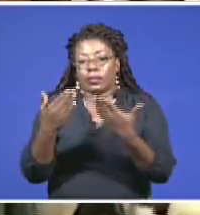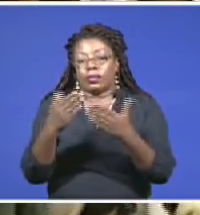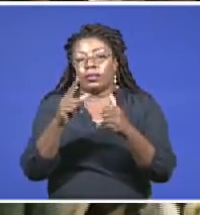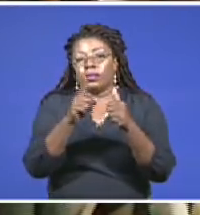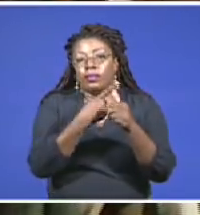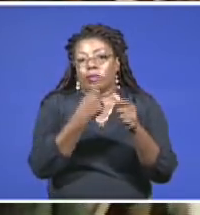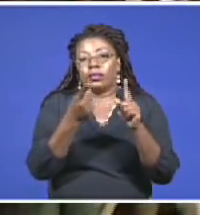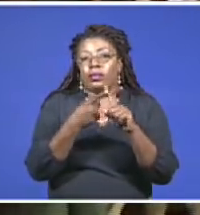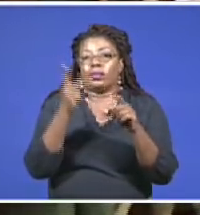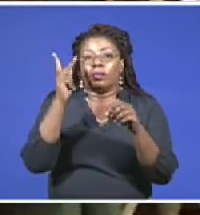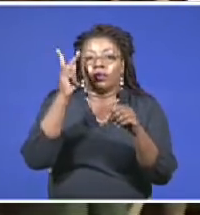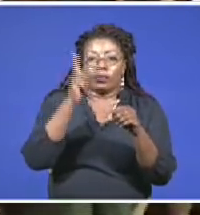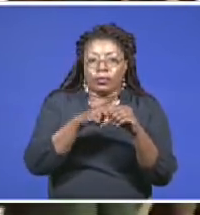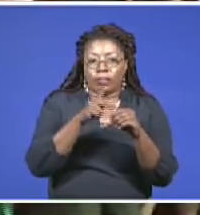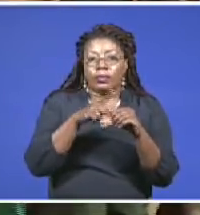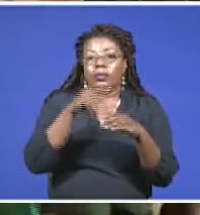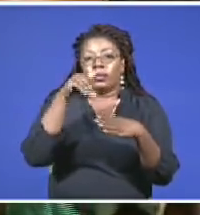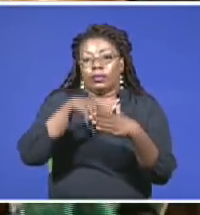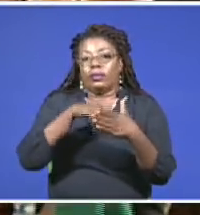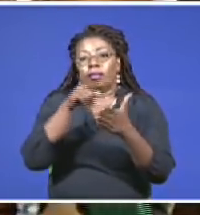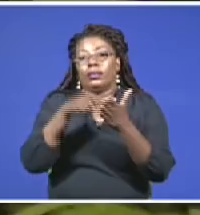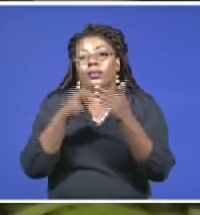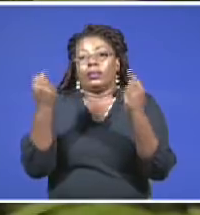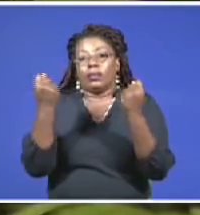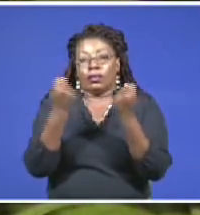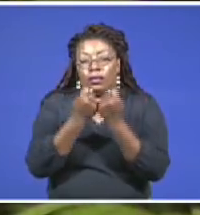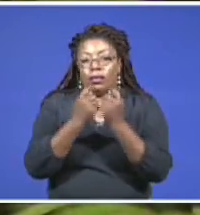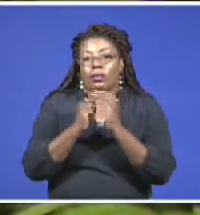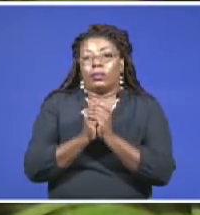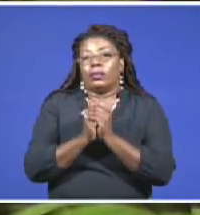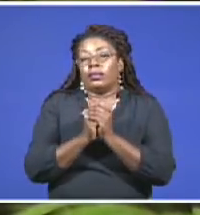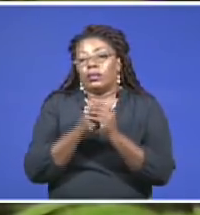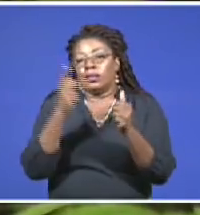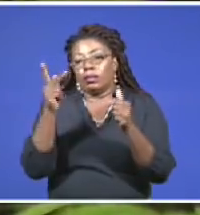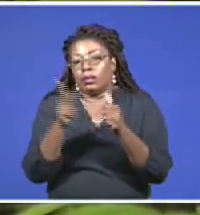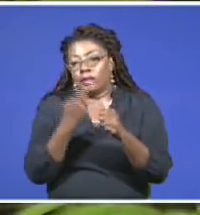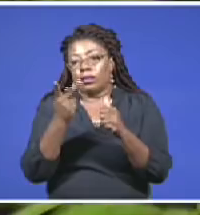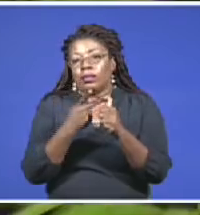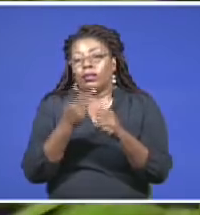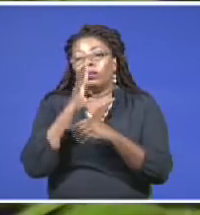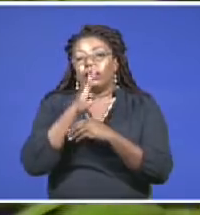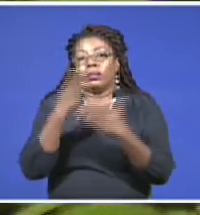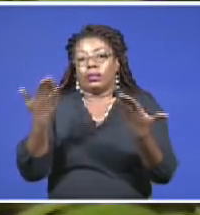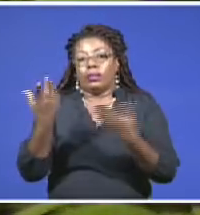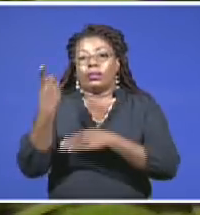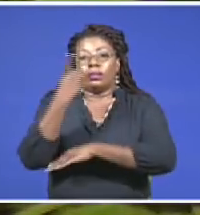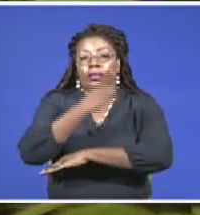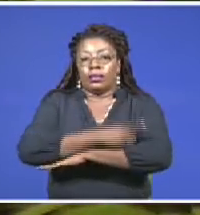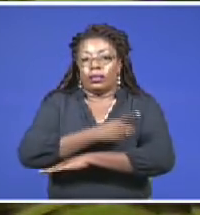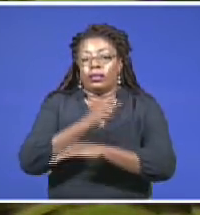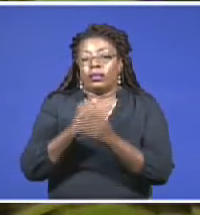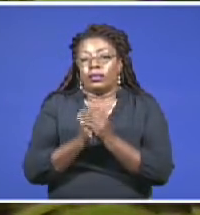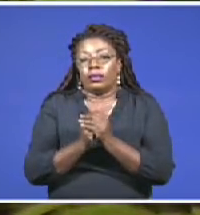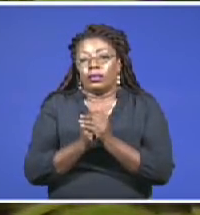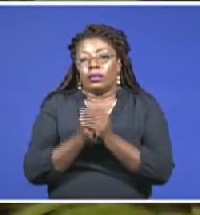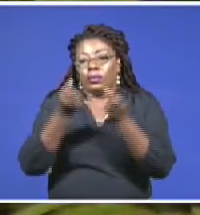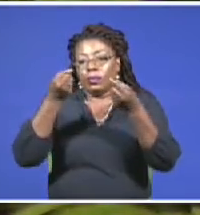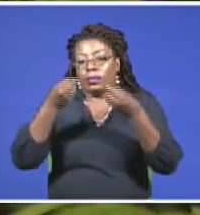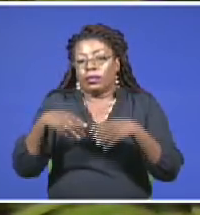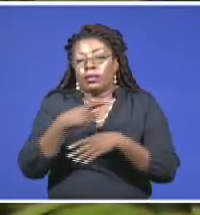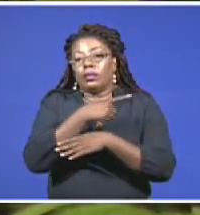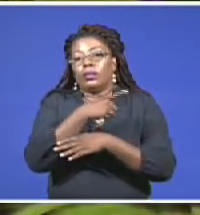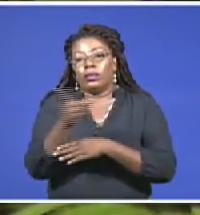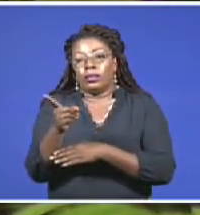for participating in our tournament, and secondly for being here today. Without